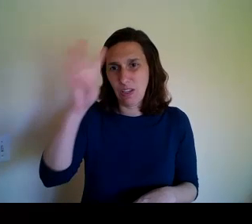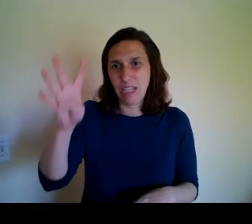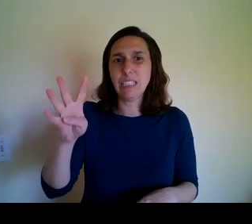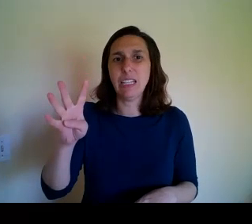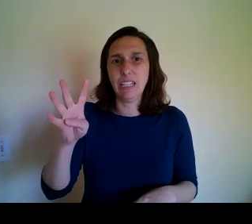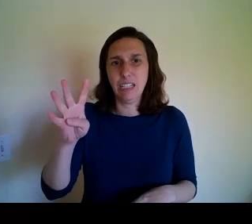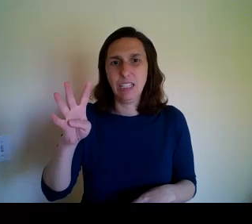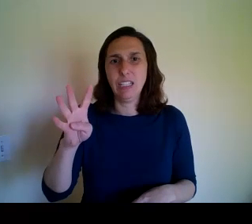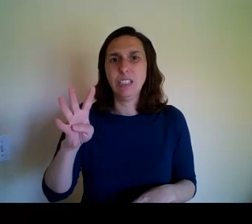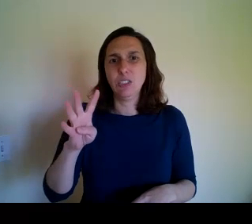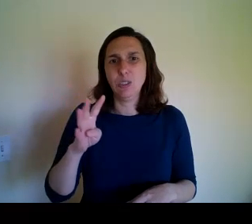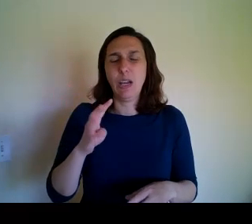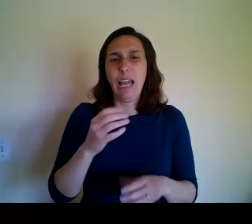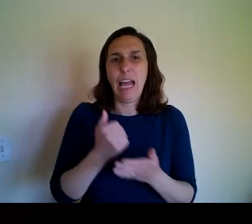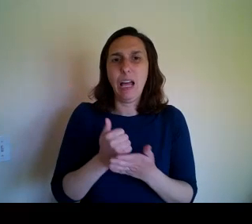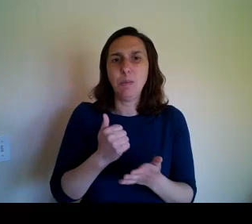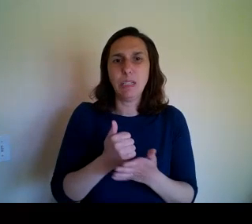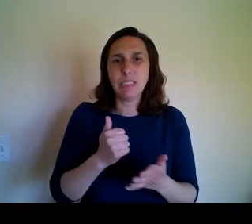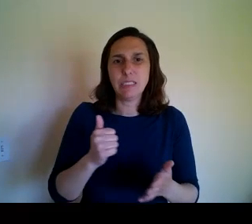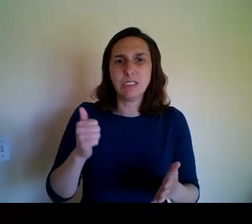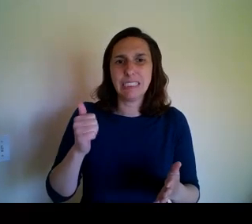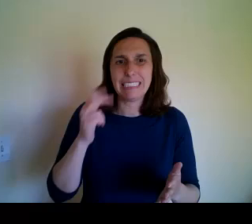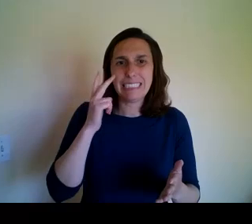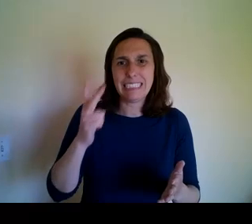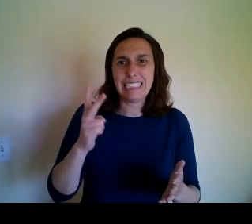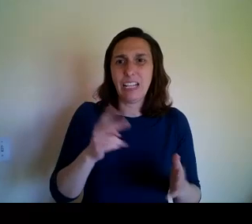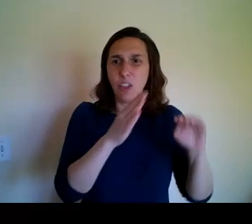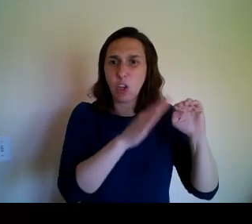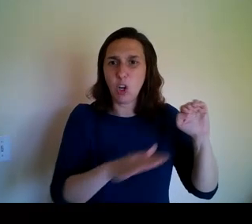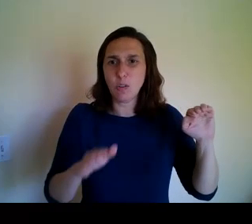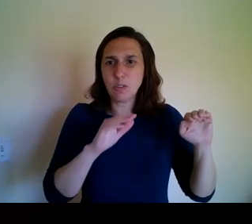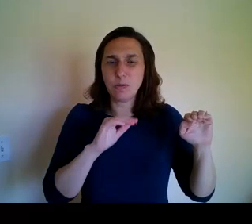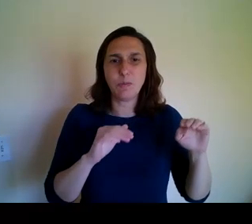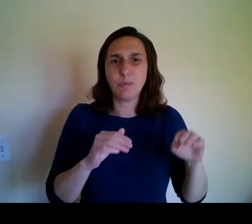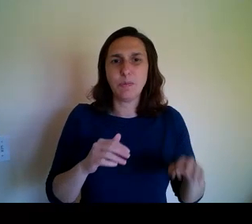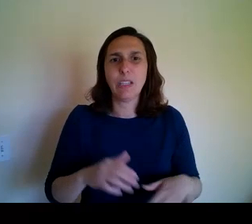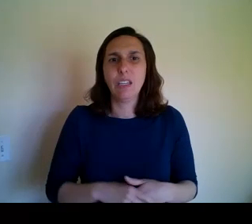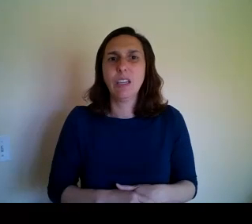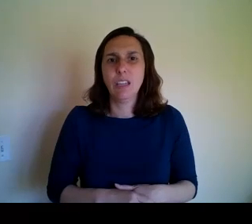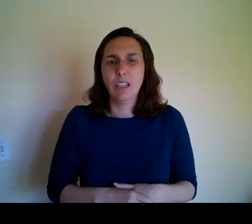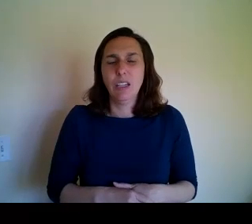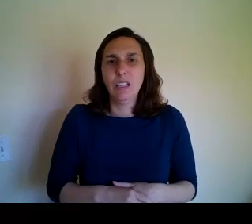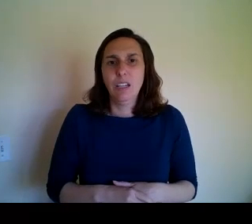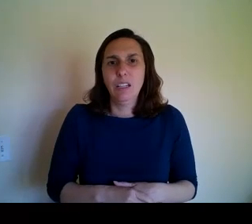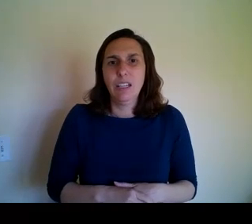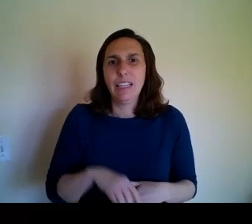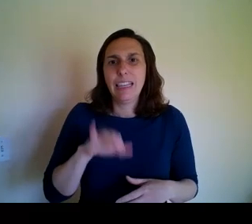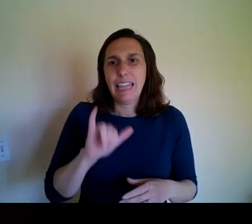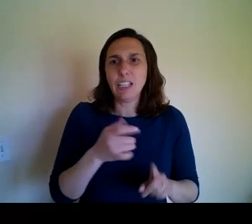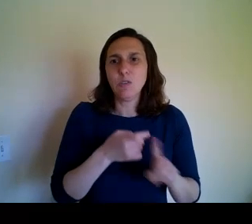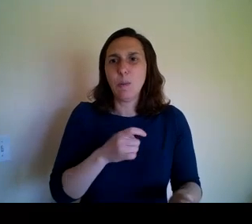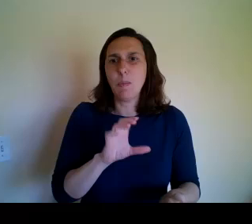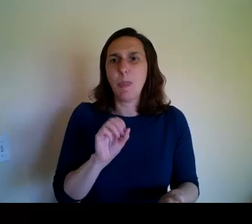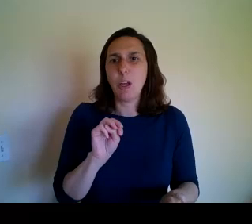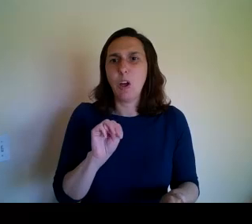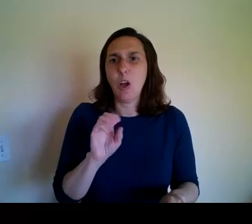straighten these curves so that you didn't have that problem. But you have to realize everything goes by base 10. And that's from the common logarithm. It's commonly